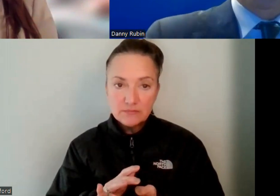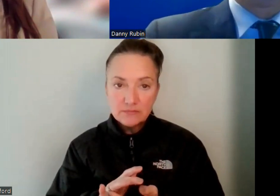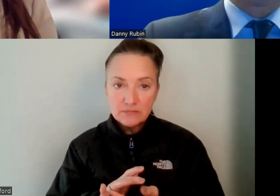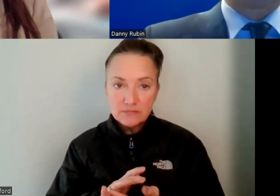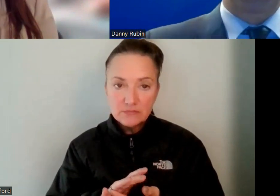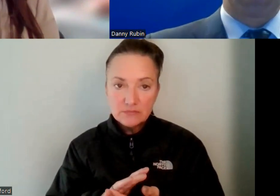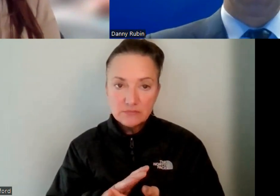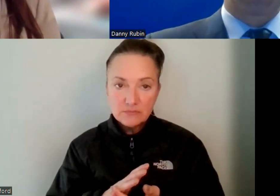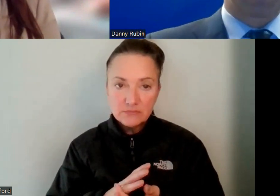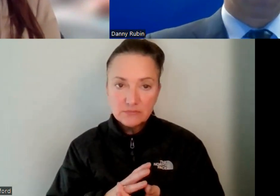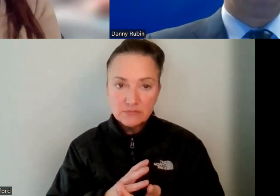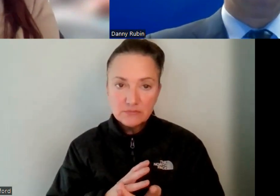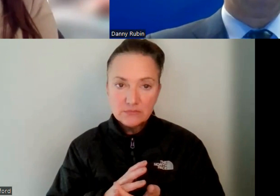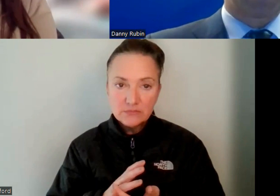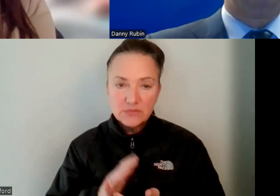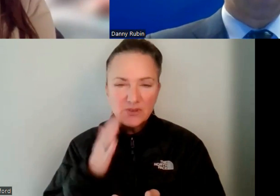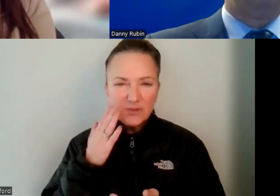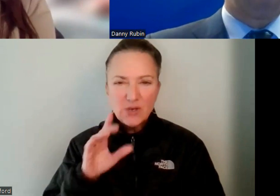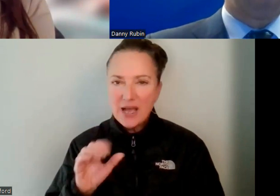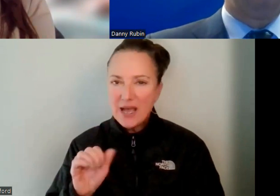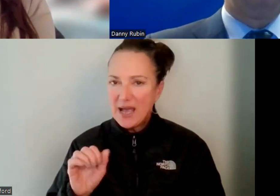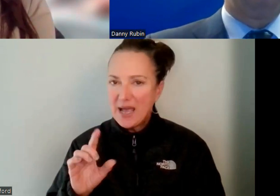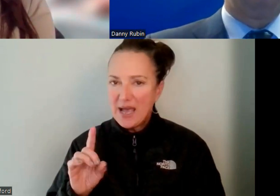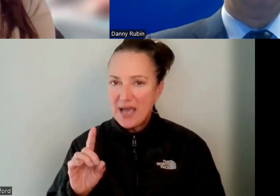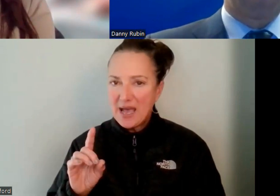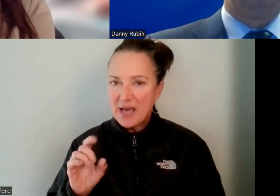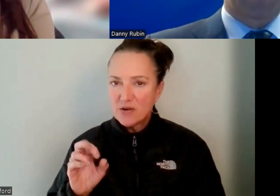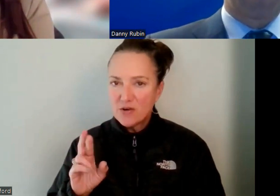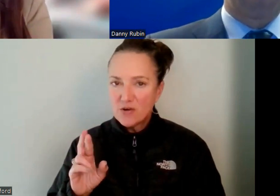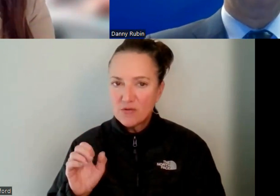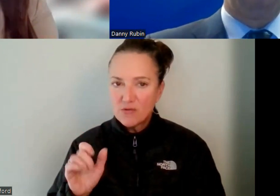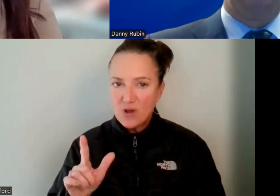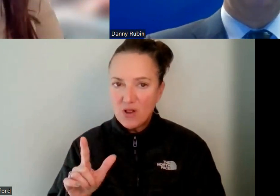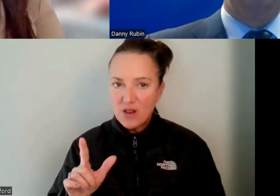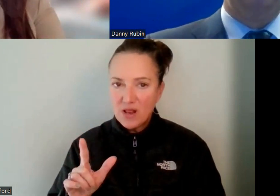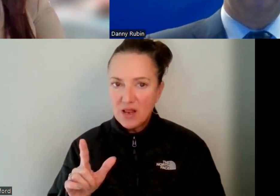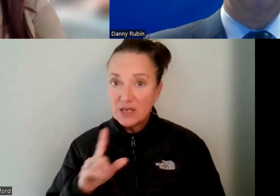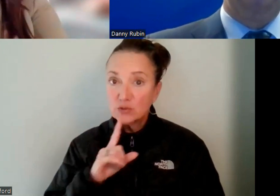uh, it was Adderall. So I counted, and this is